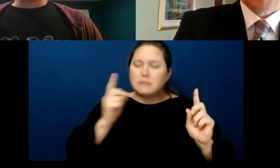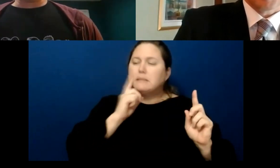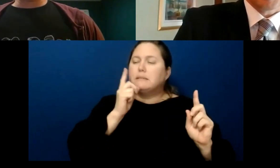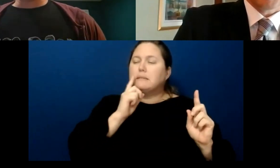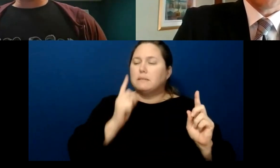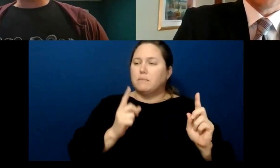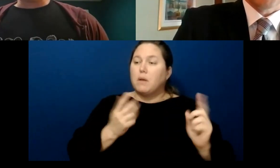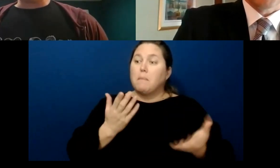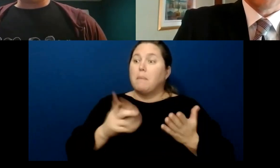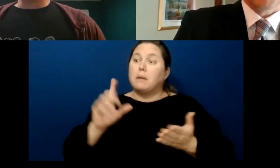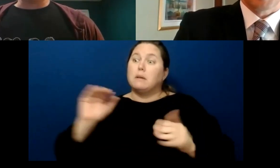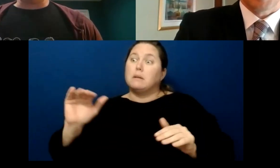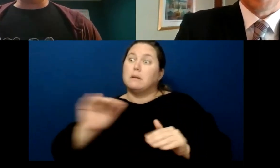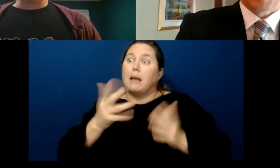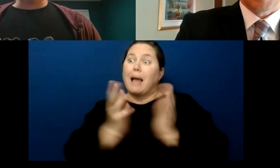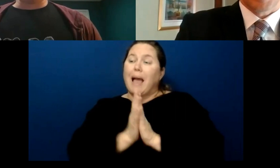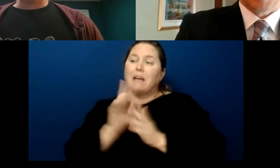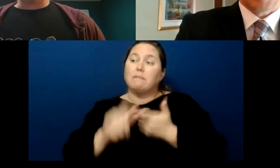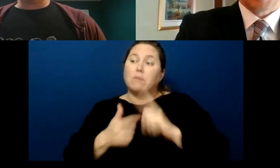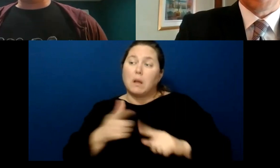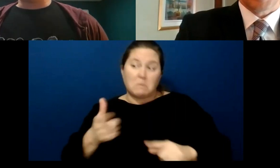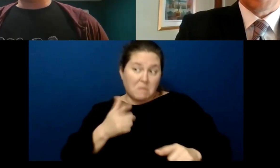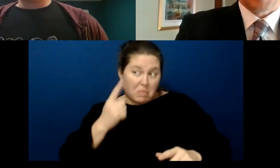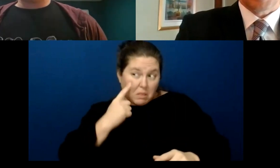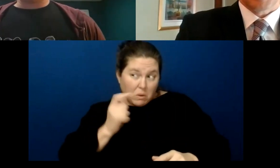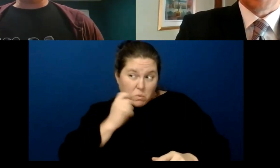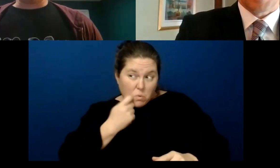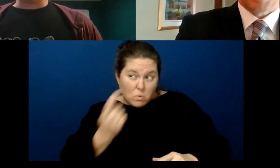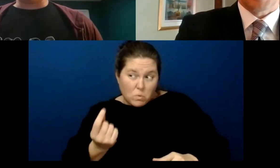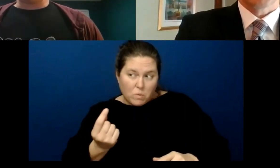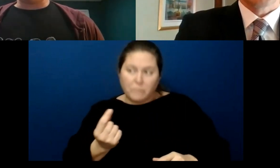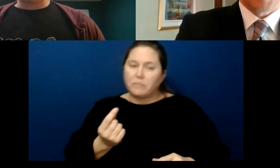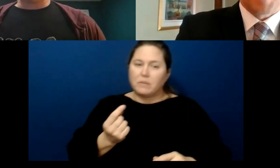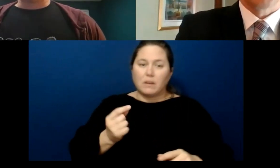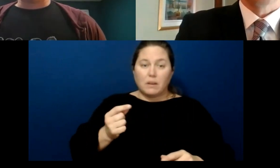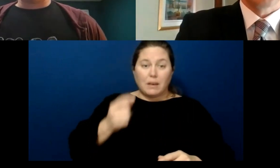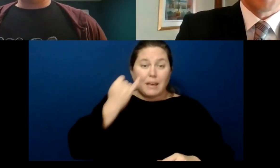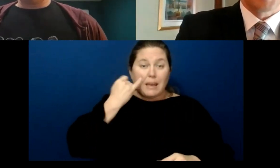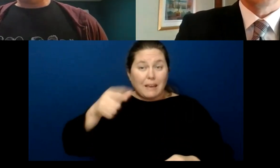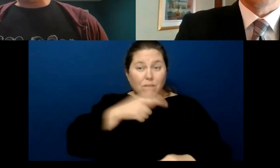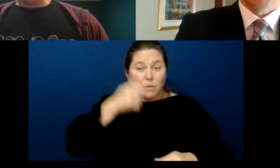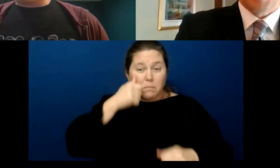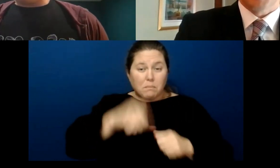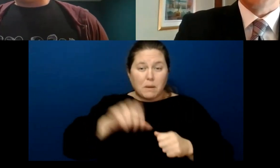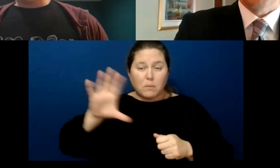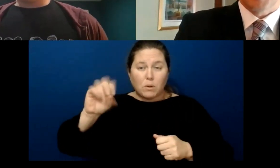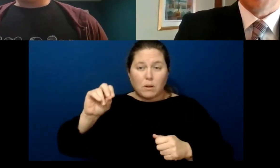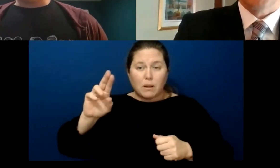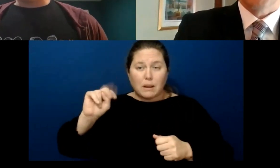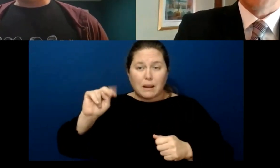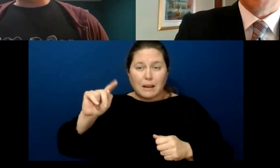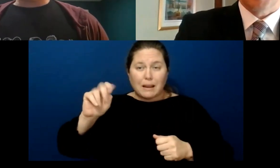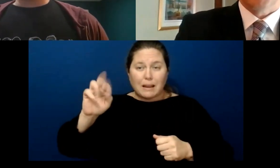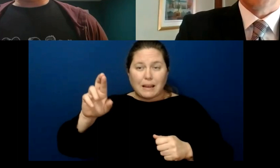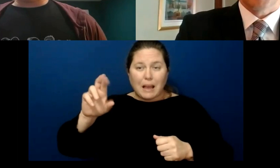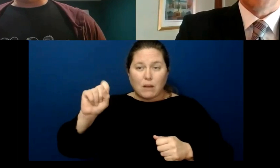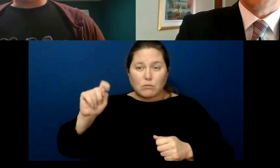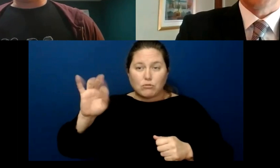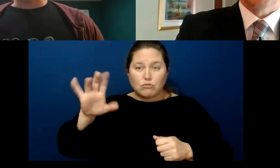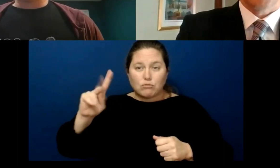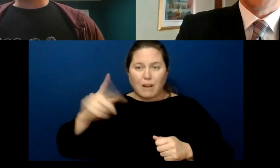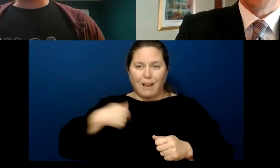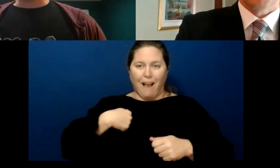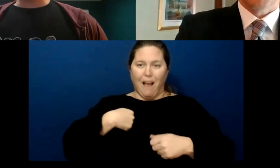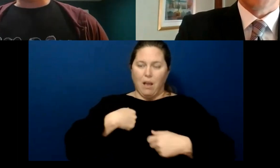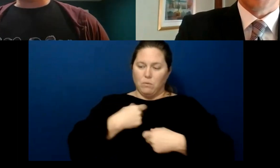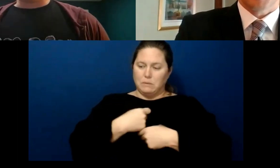I was making video game maps in high school myself for Counter-Strike, if anybody plays Counter-Strike. And it was really a fun activity